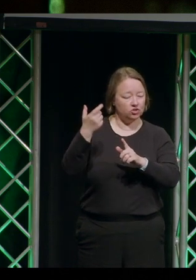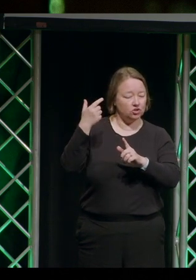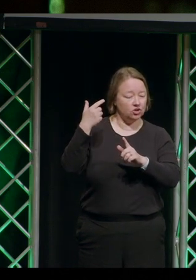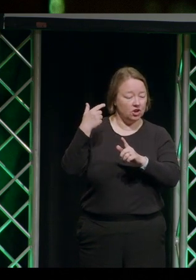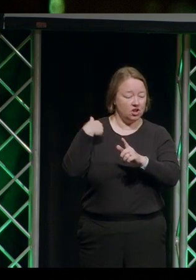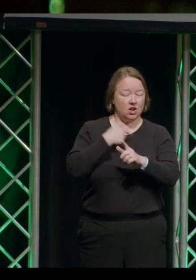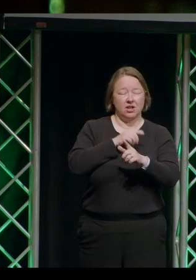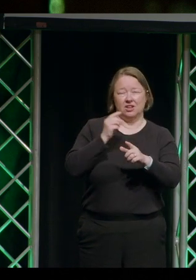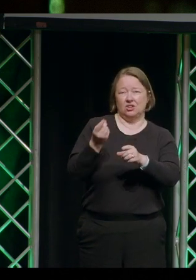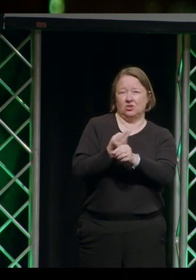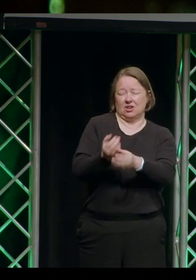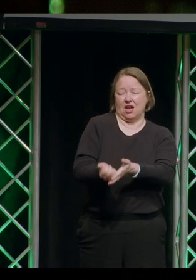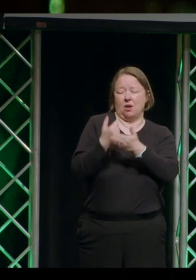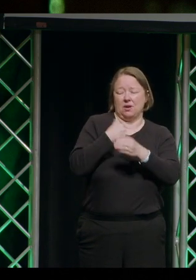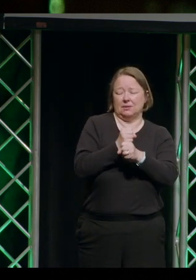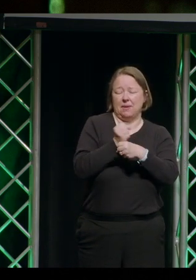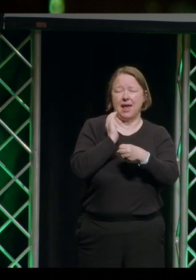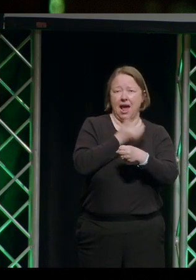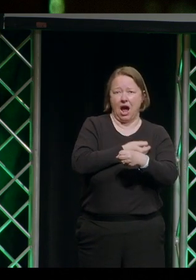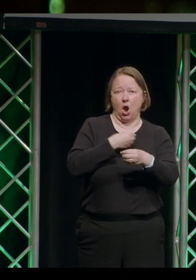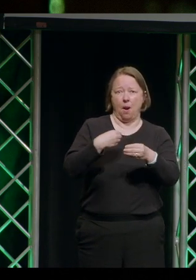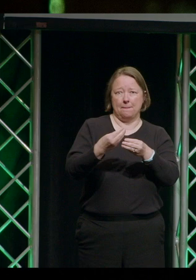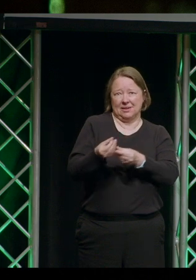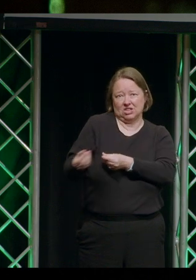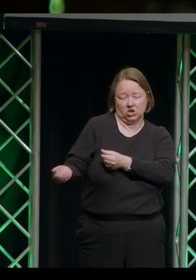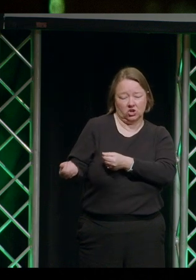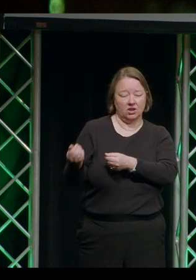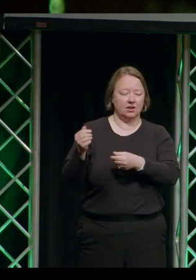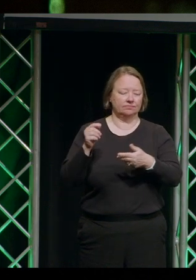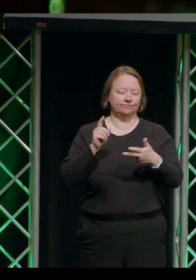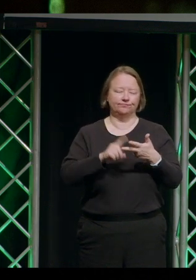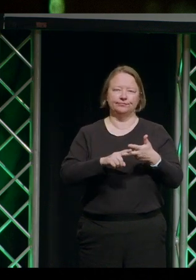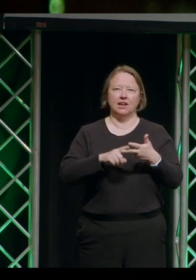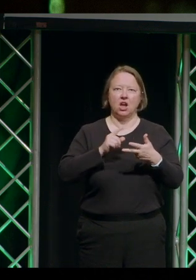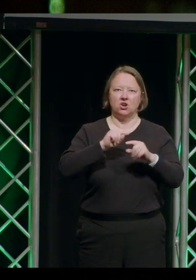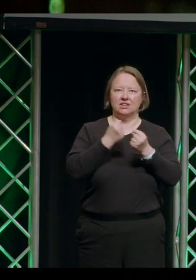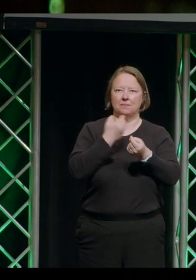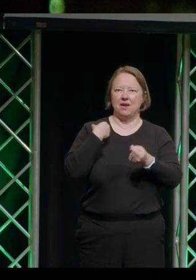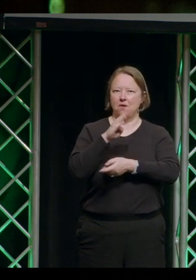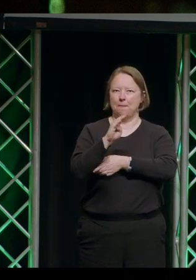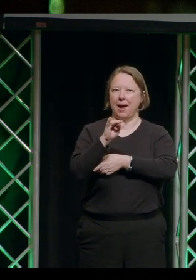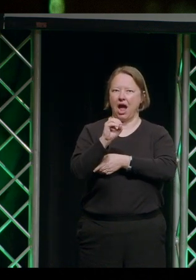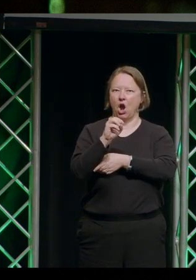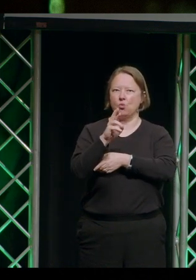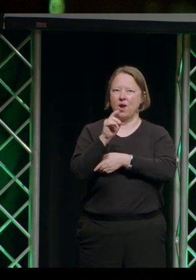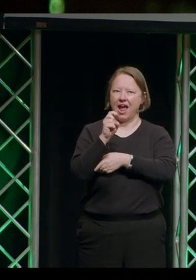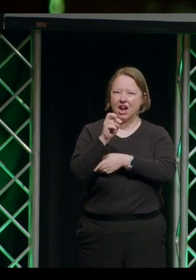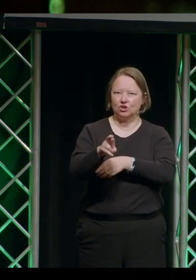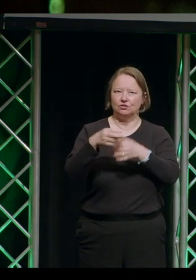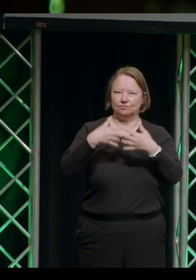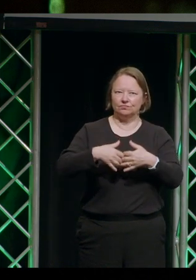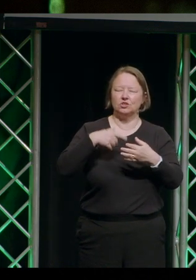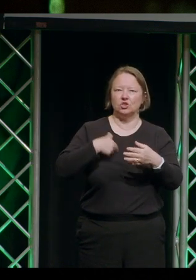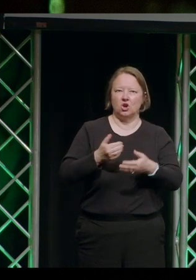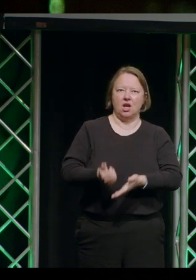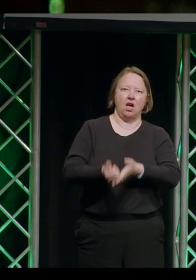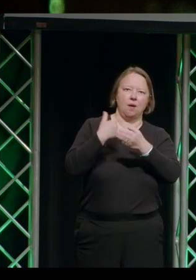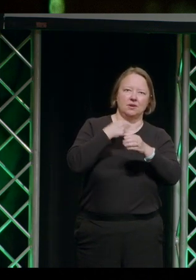our material. Our engineering team then developed a bioreactor that we can have to optimize our material